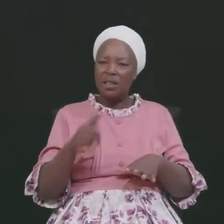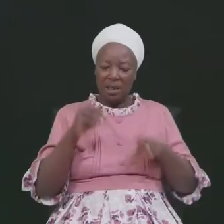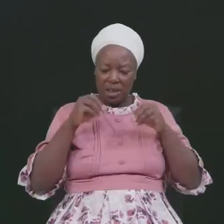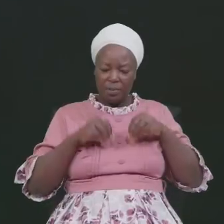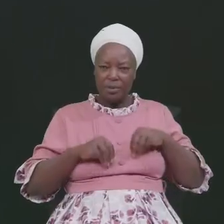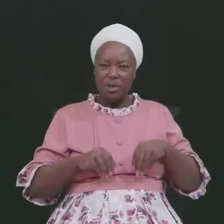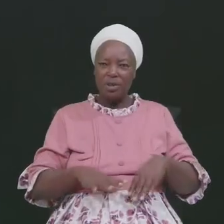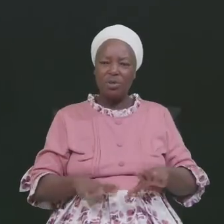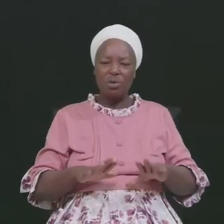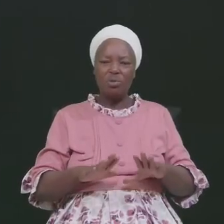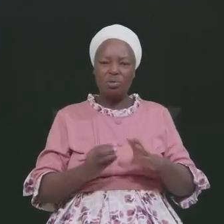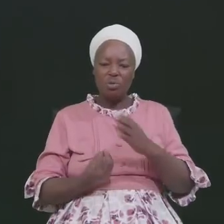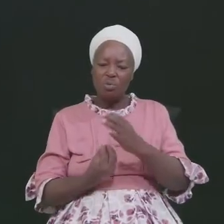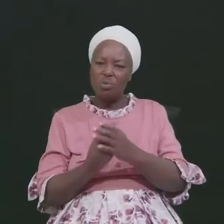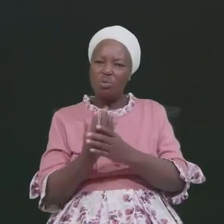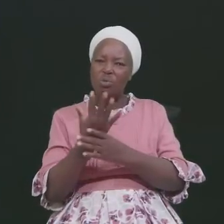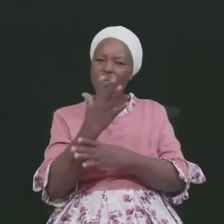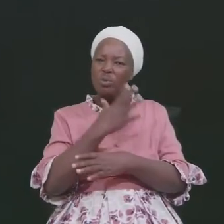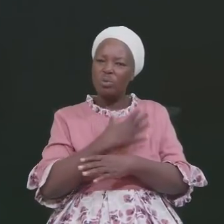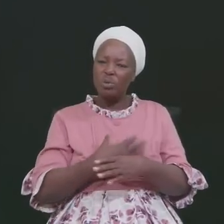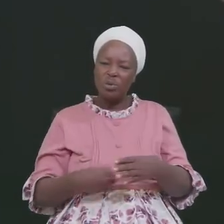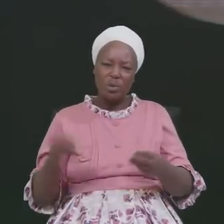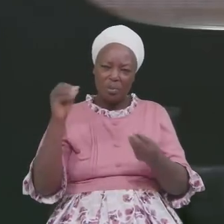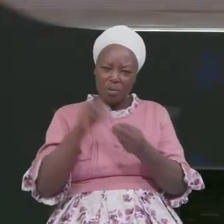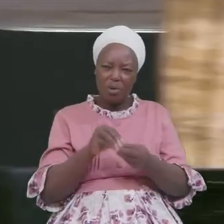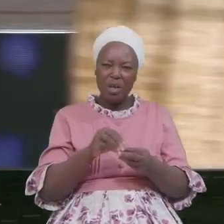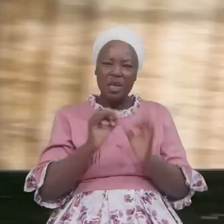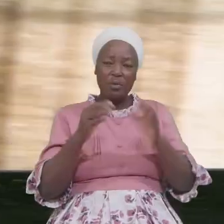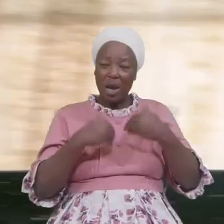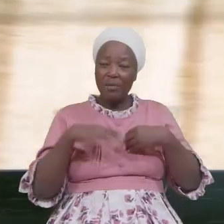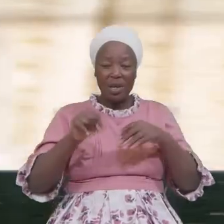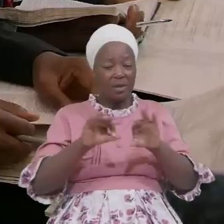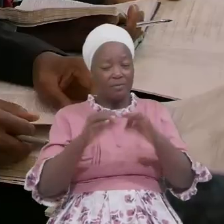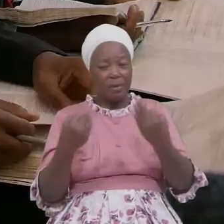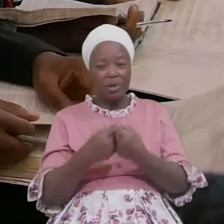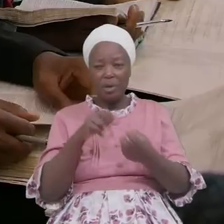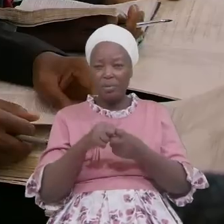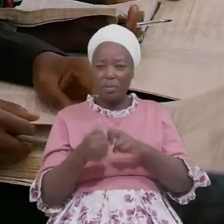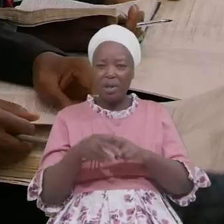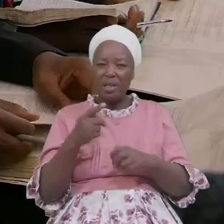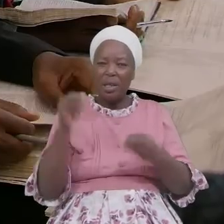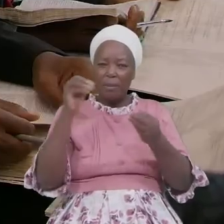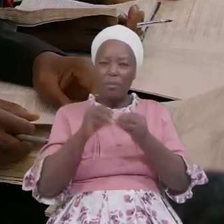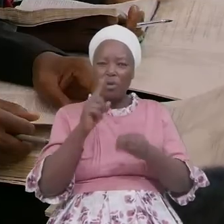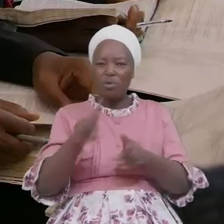depression grows and expands. If you have any family problem, the more you go about